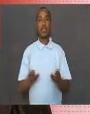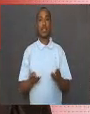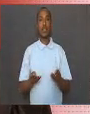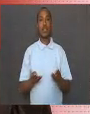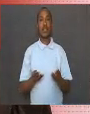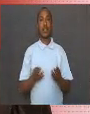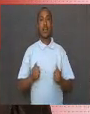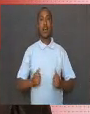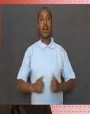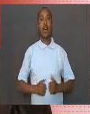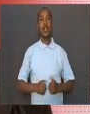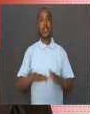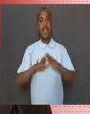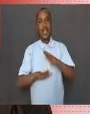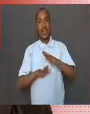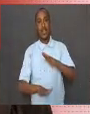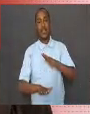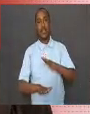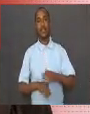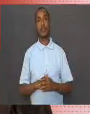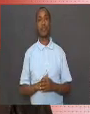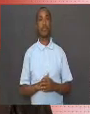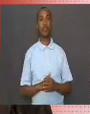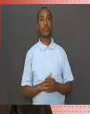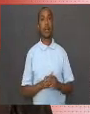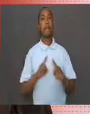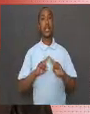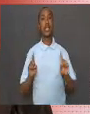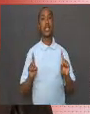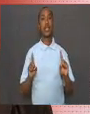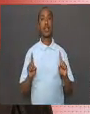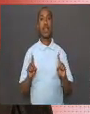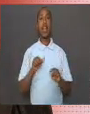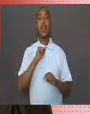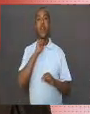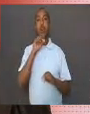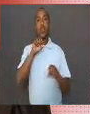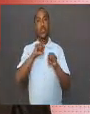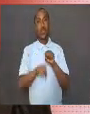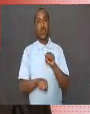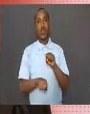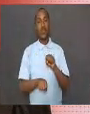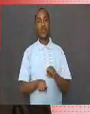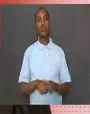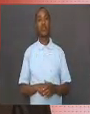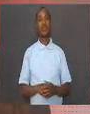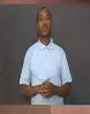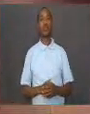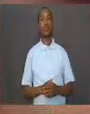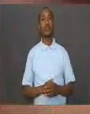the mass has decreased, but not